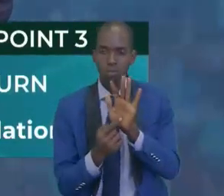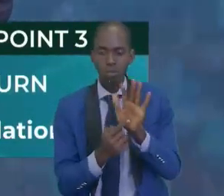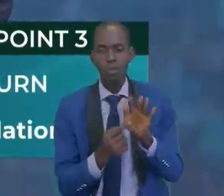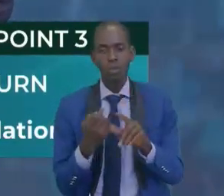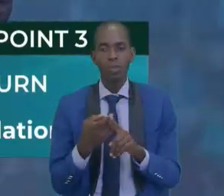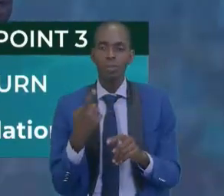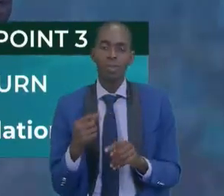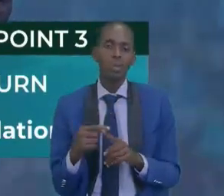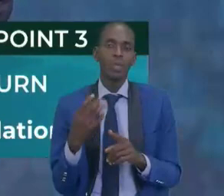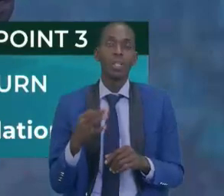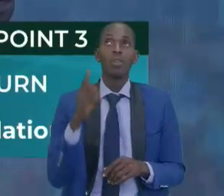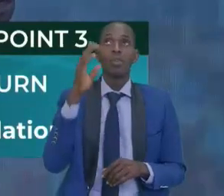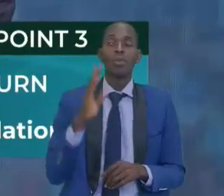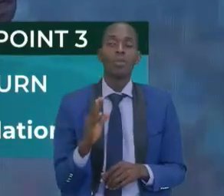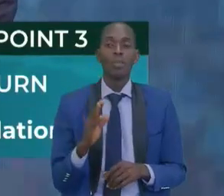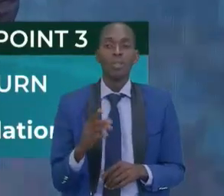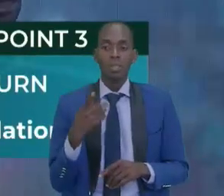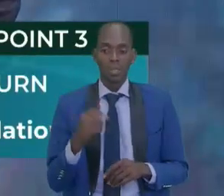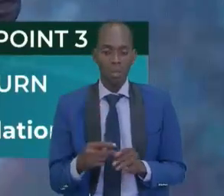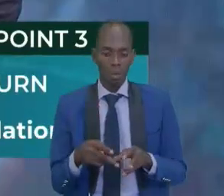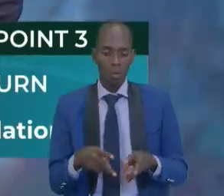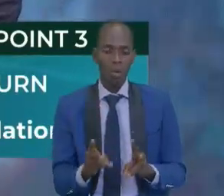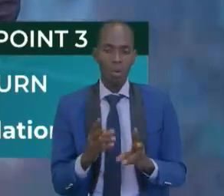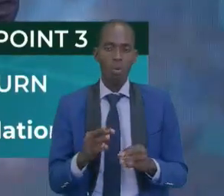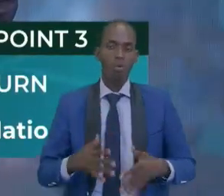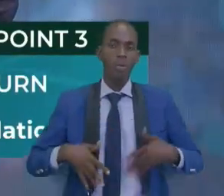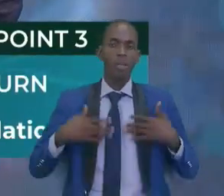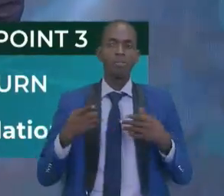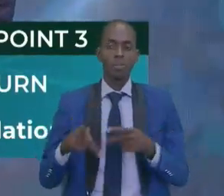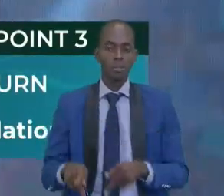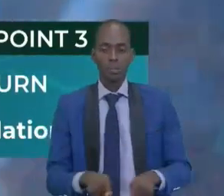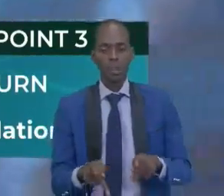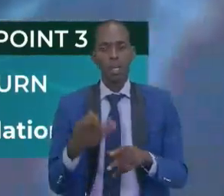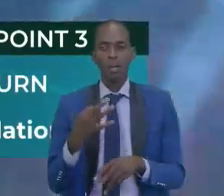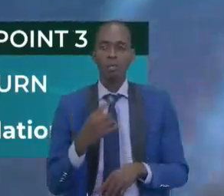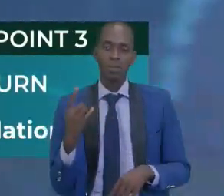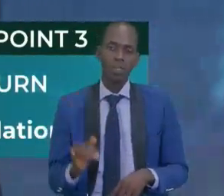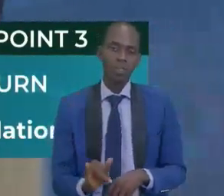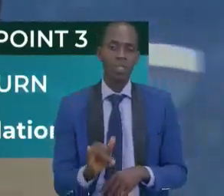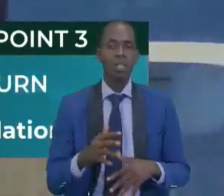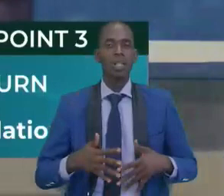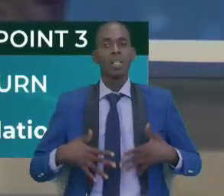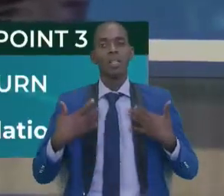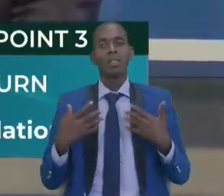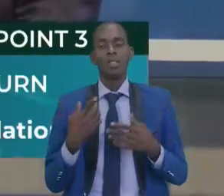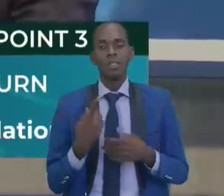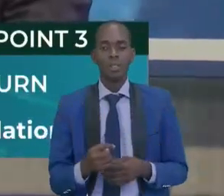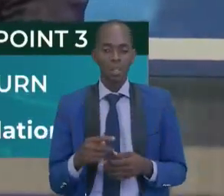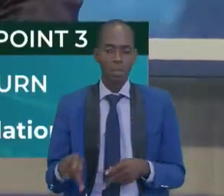The path of life. The path of eternal life. The path